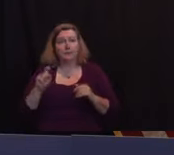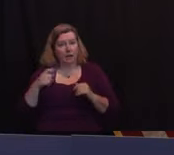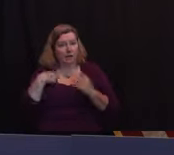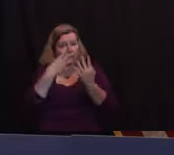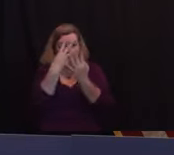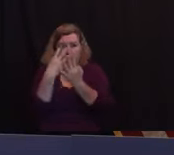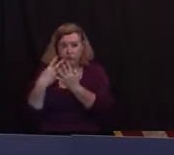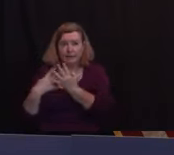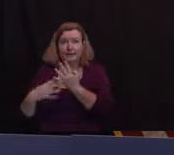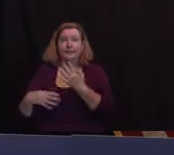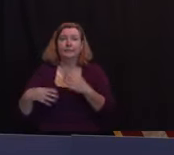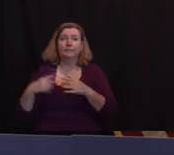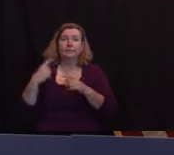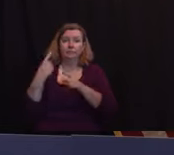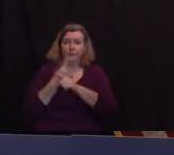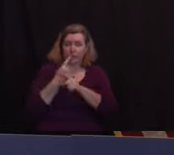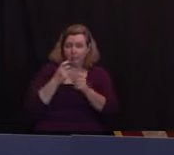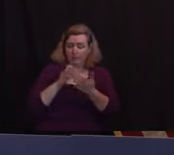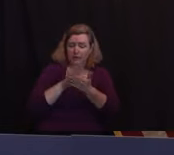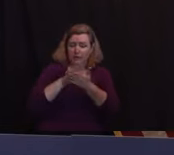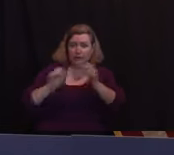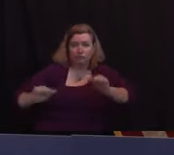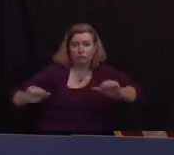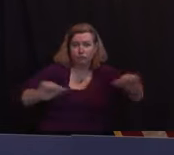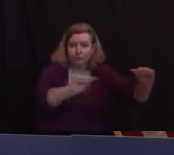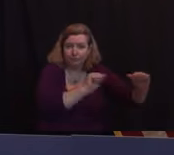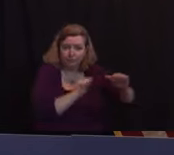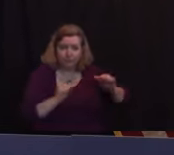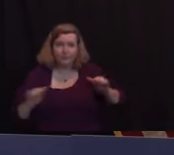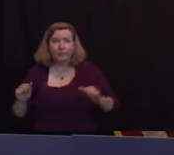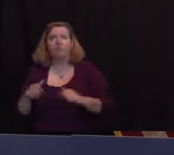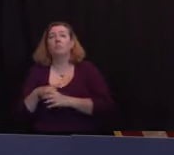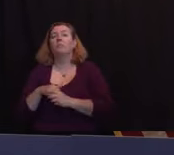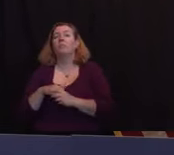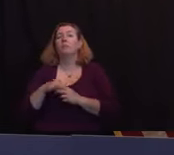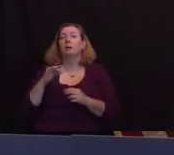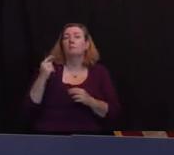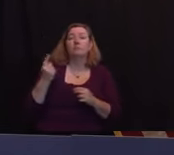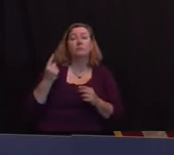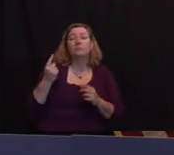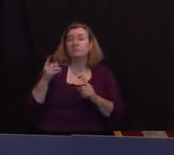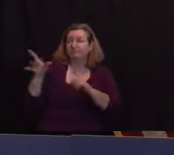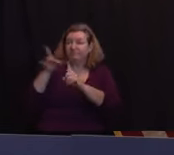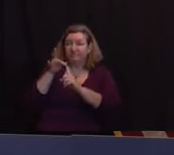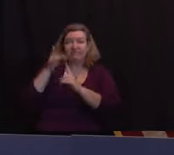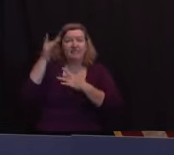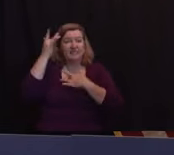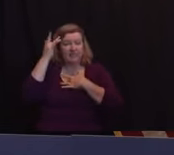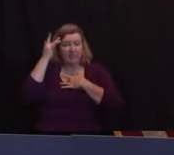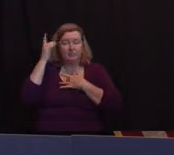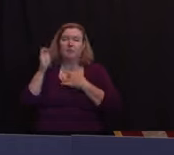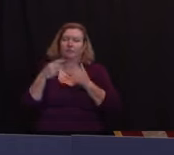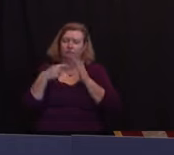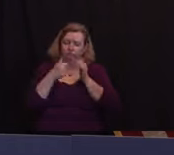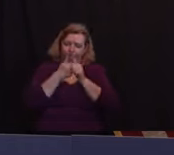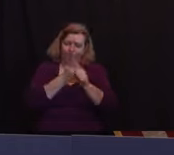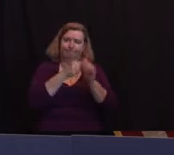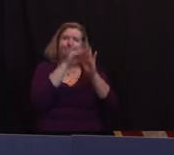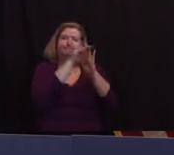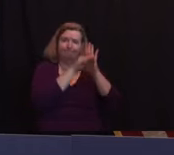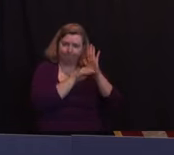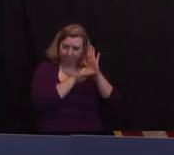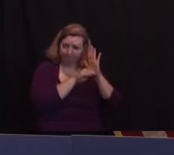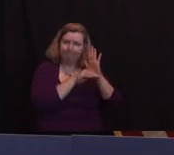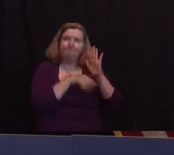and disinfection, protocols to address exposures and cases, as well as masking and physical distancing requirements.